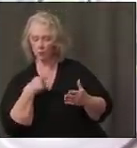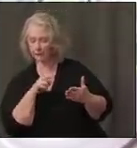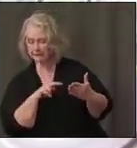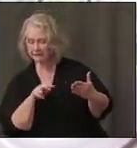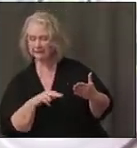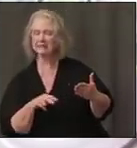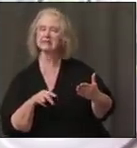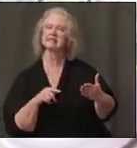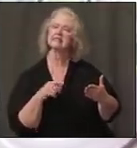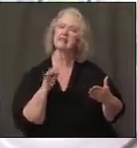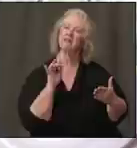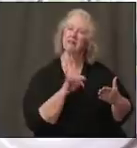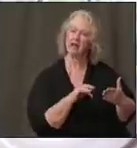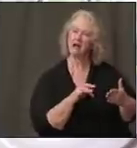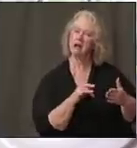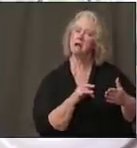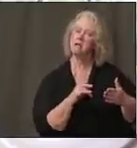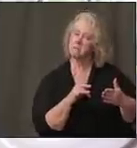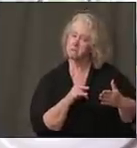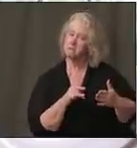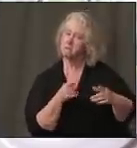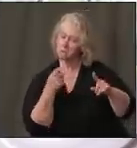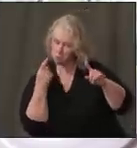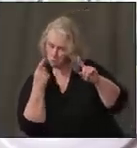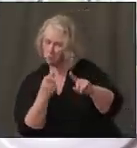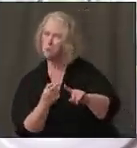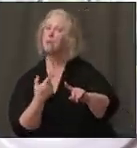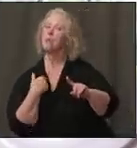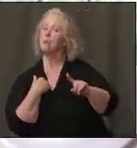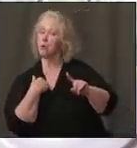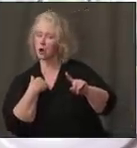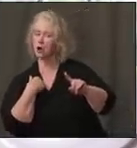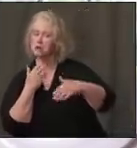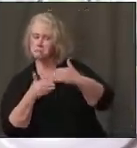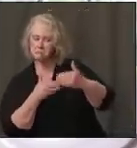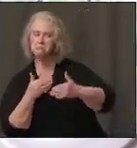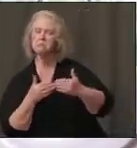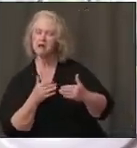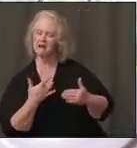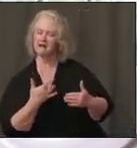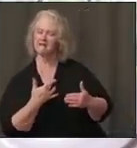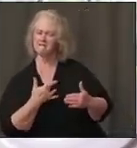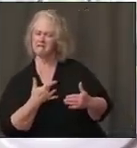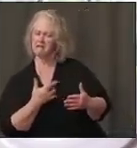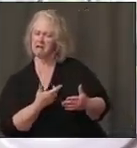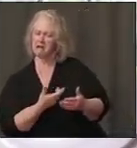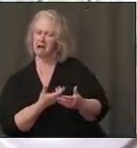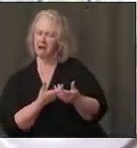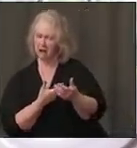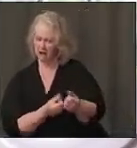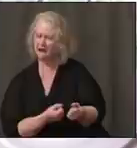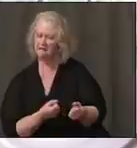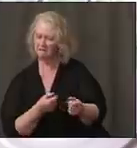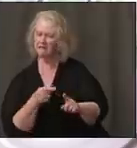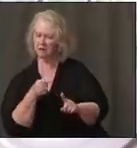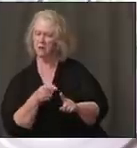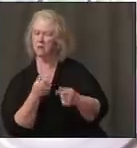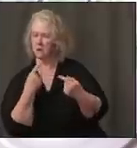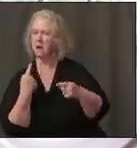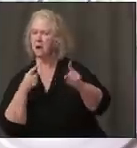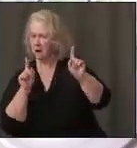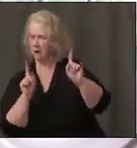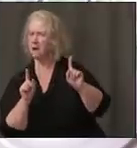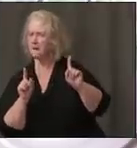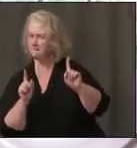is a target that we can develop a vaccine against. And I think that there's more confidence that we should be able to get a successful vaccine against the